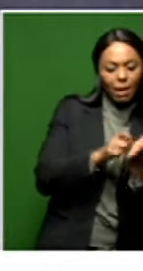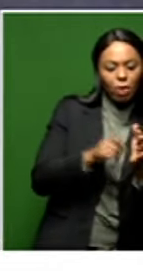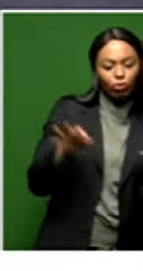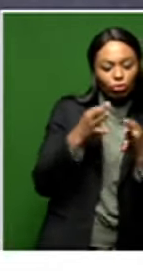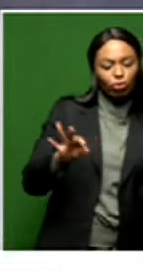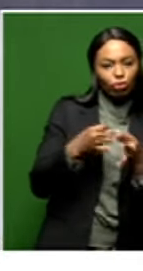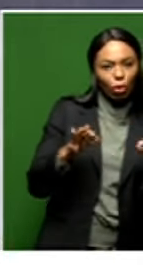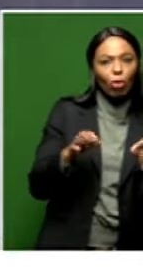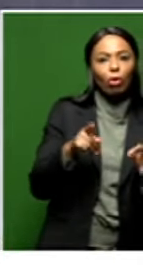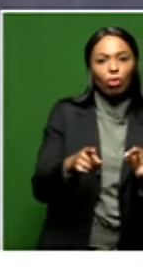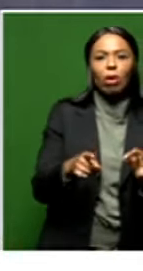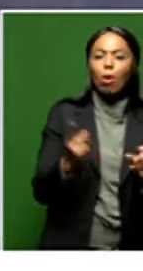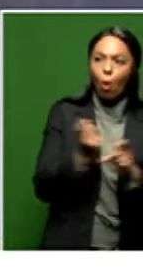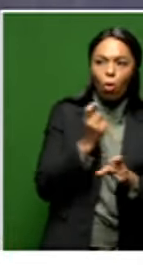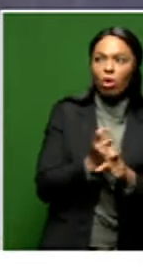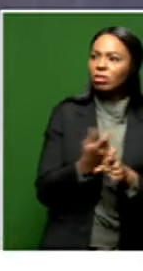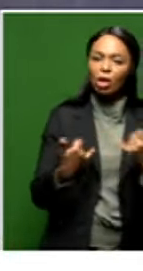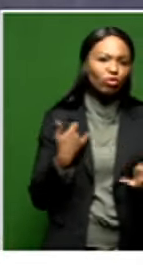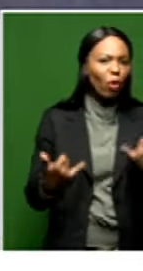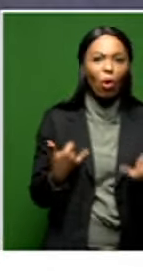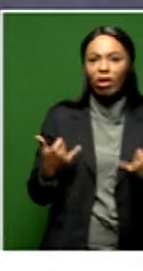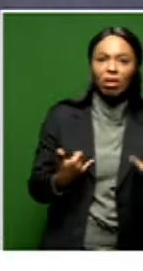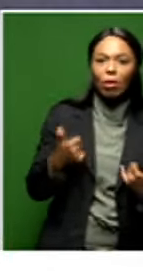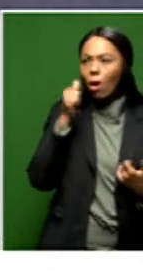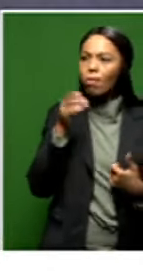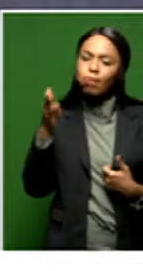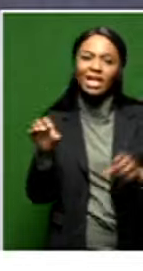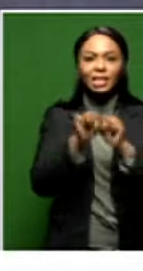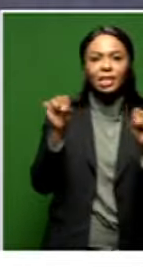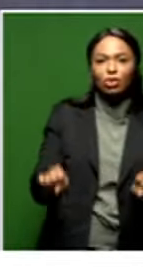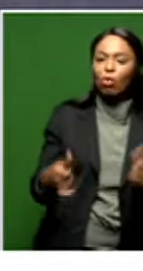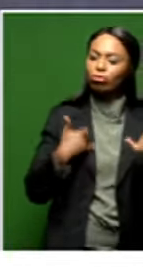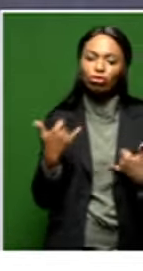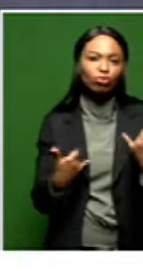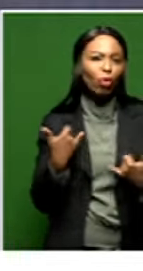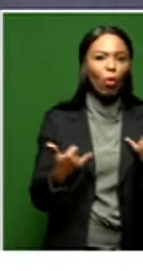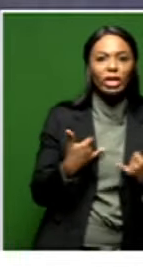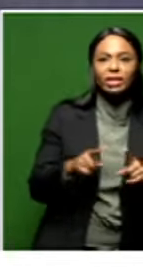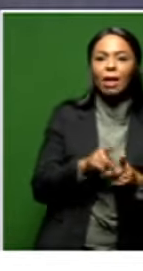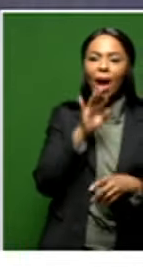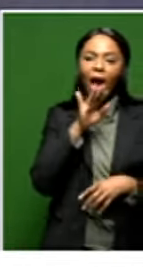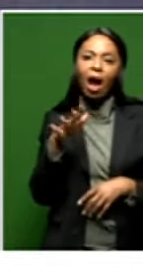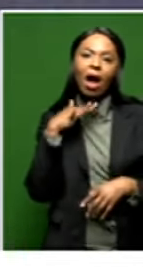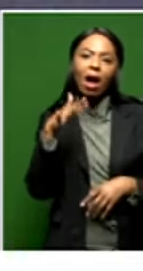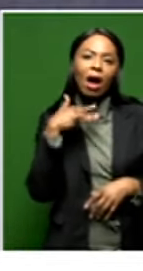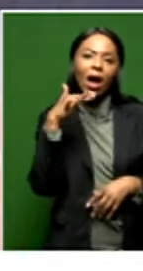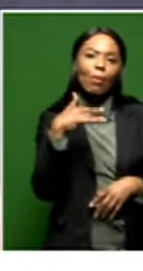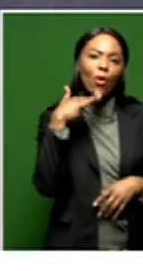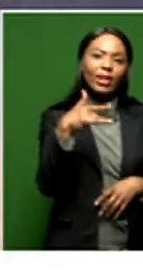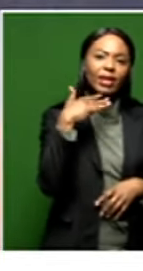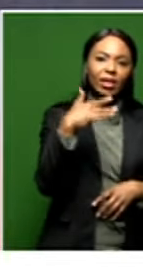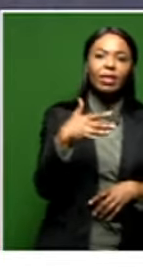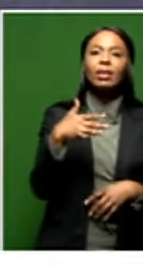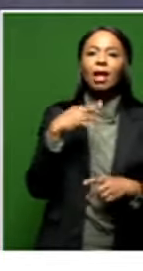Productions. We've just had so much fun in the studio with especially harmonies and vocal stuff, and just